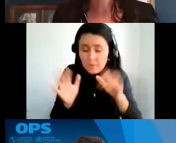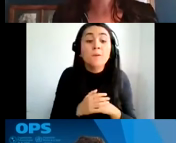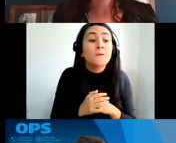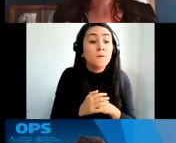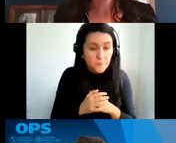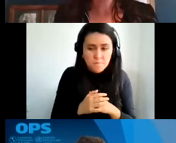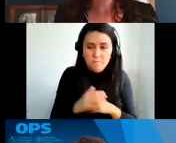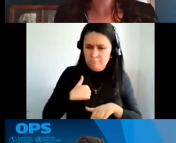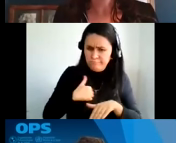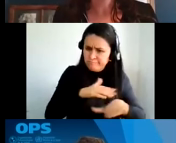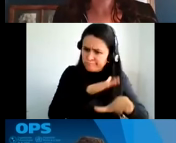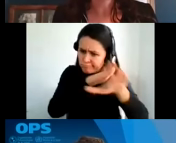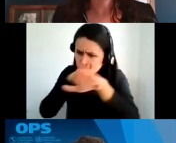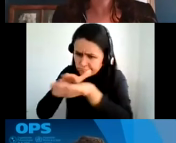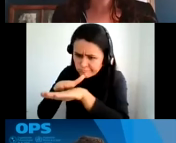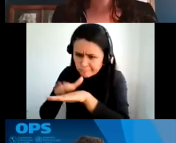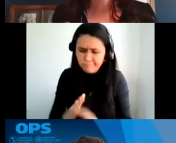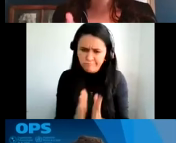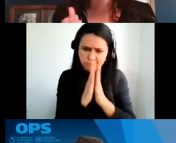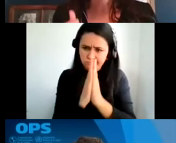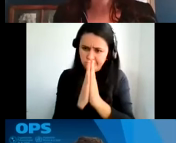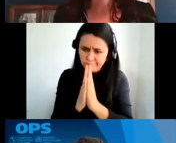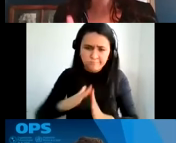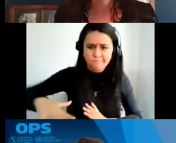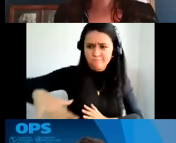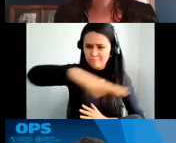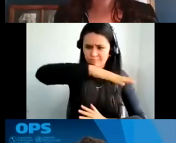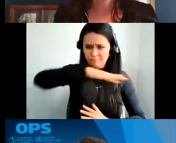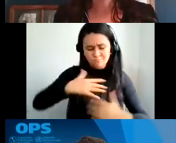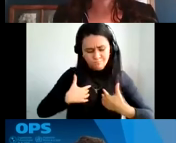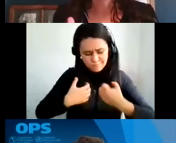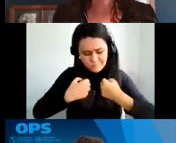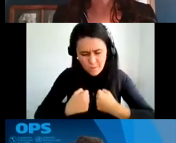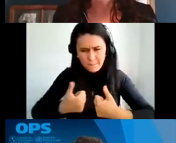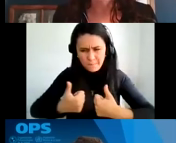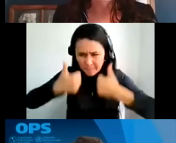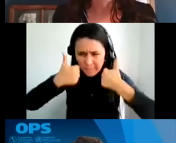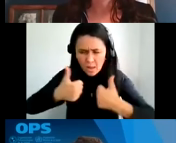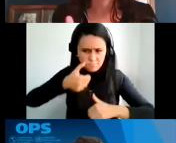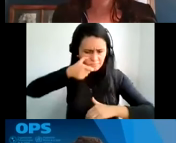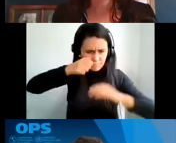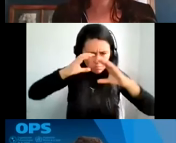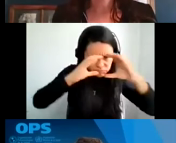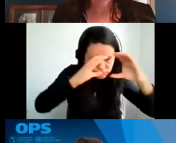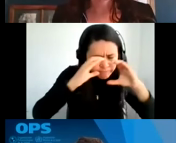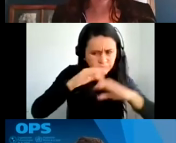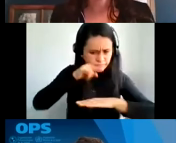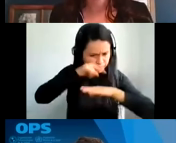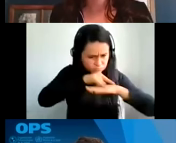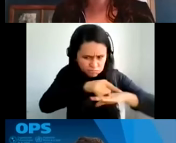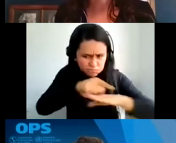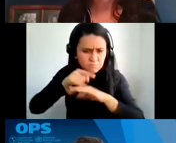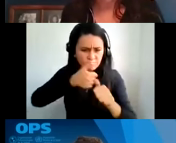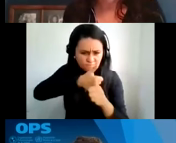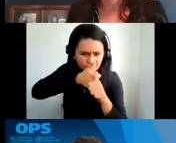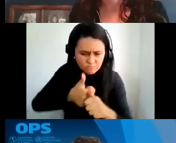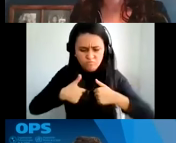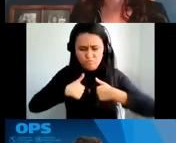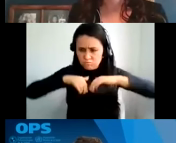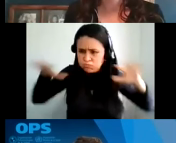my presentation with an invitation to have all of you to strengthen our functions of